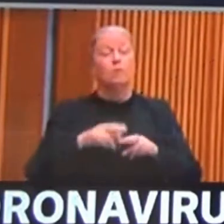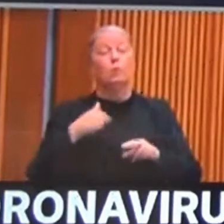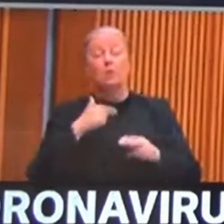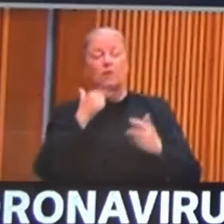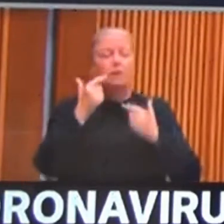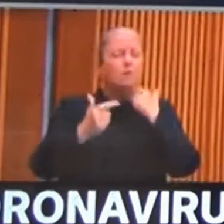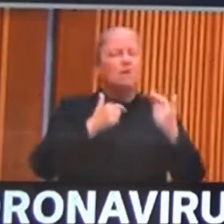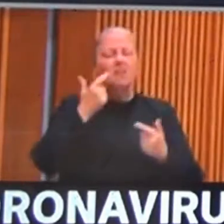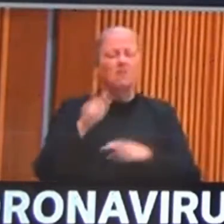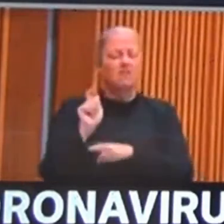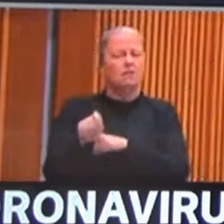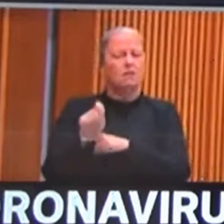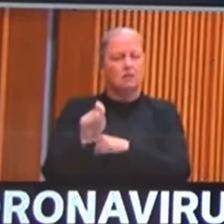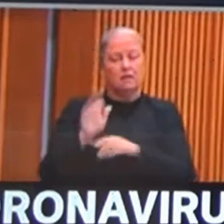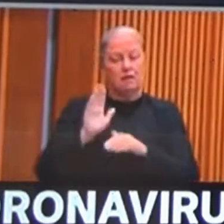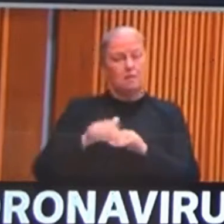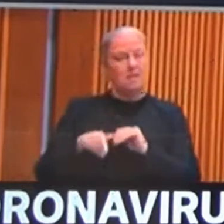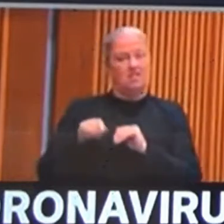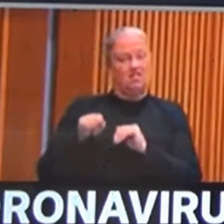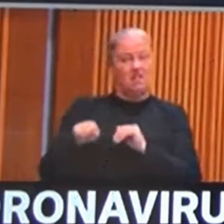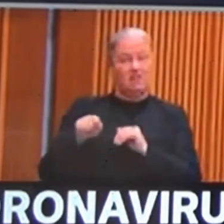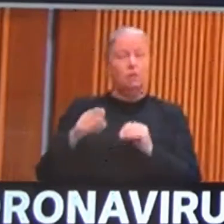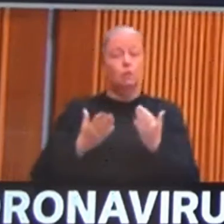this crisis of COVID-19.